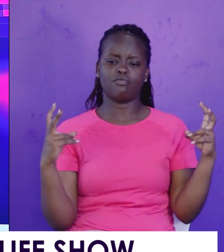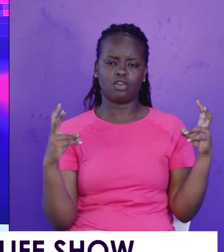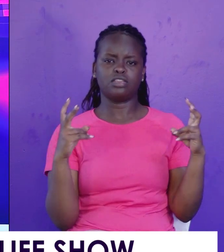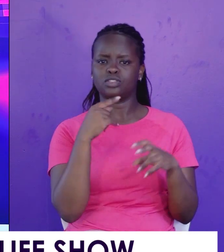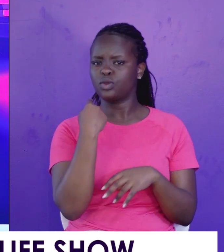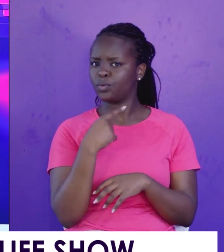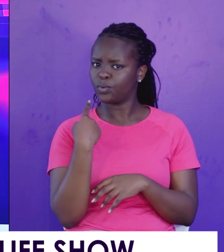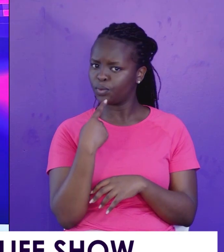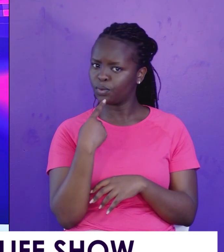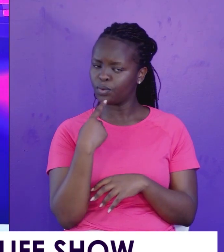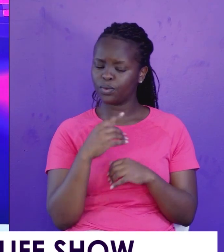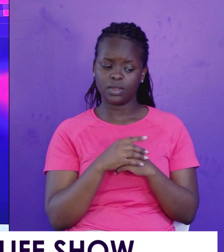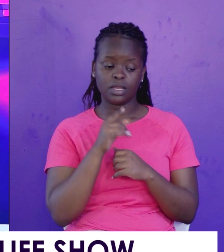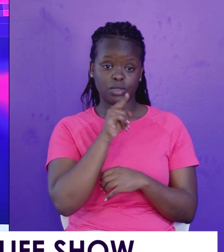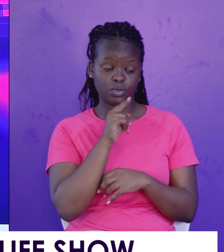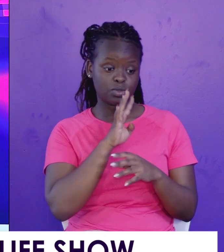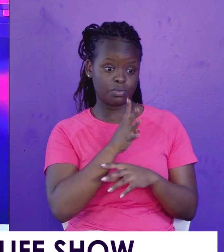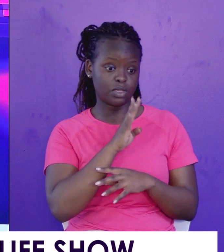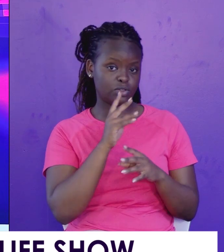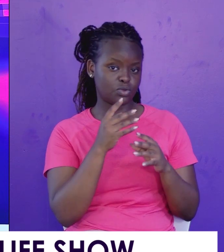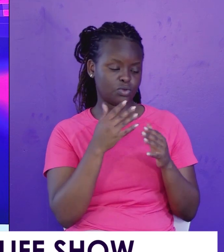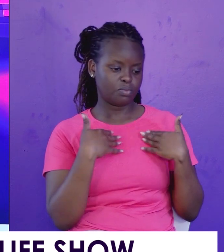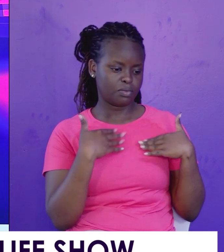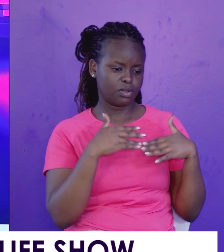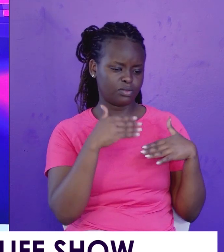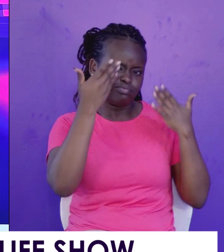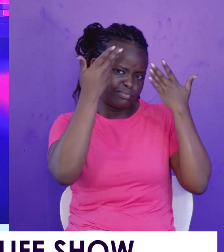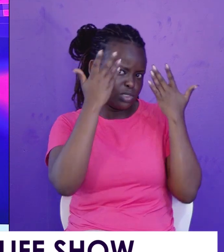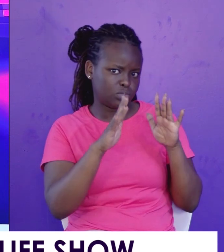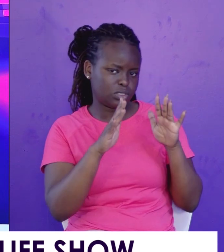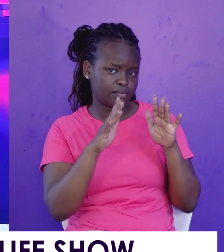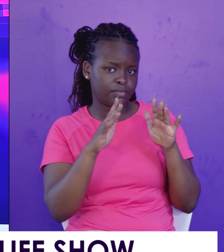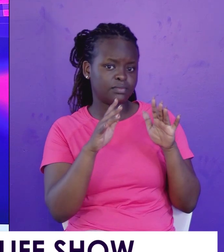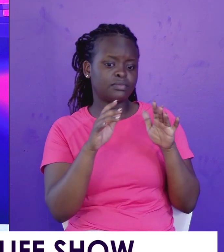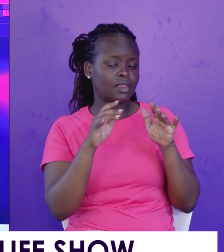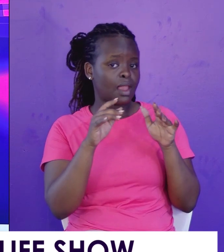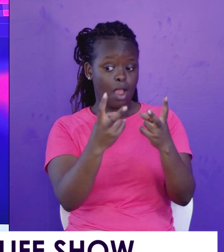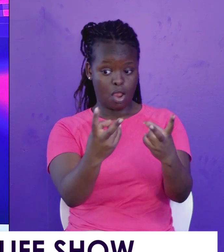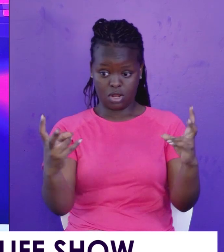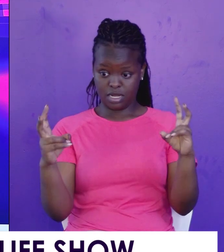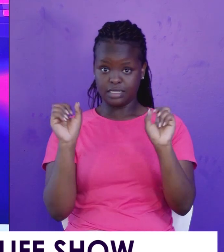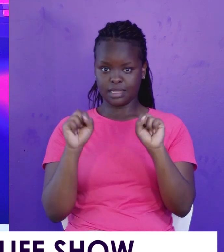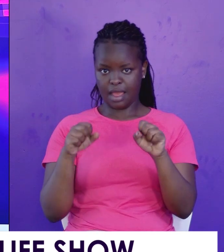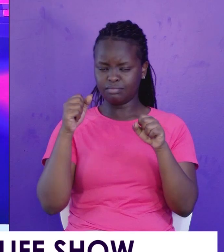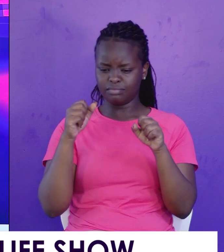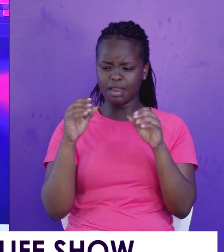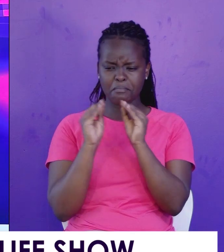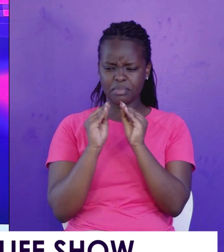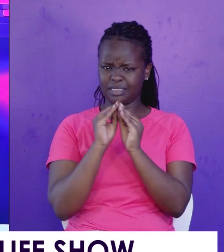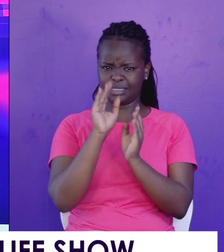would not say you're not really speaking to strangers. Your audience could be strangers. Okay. People you've never met